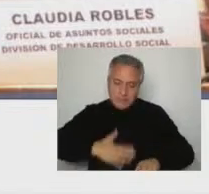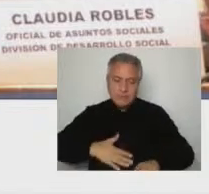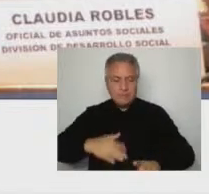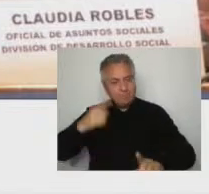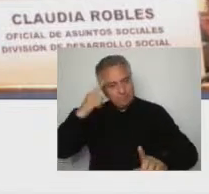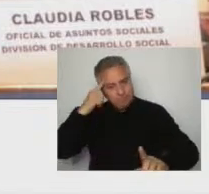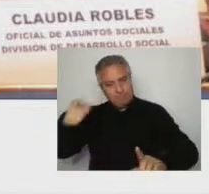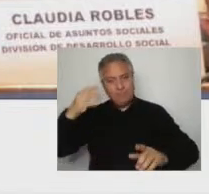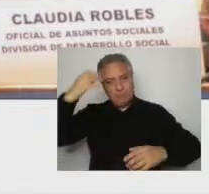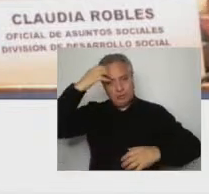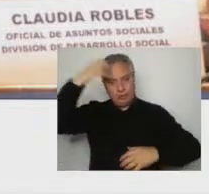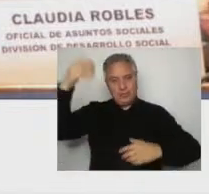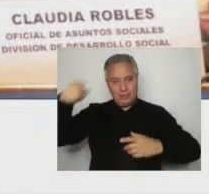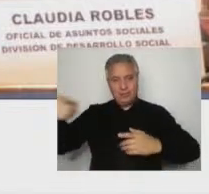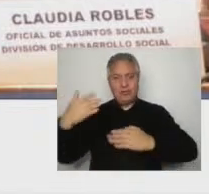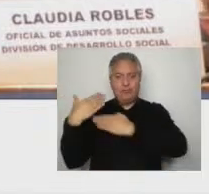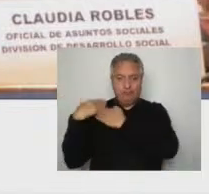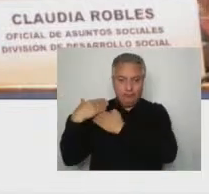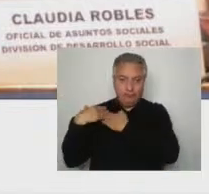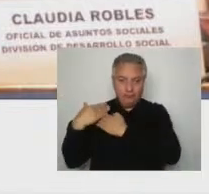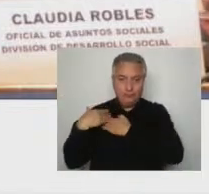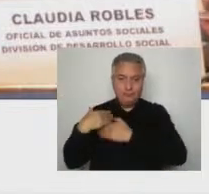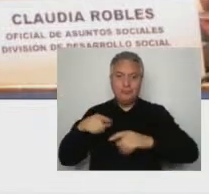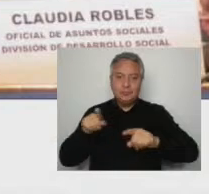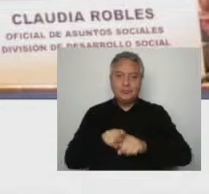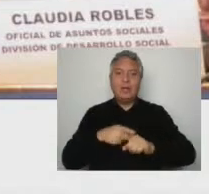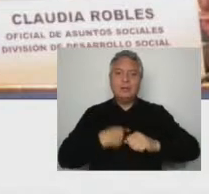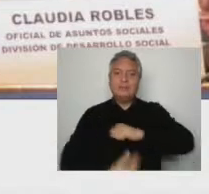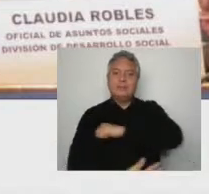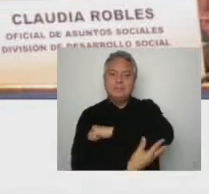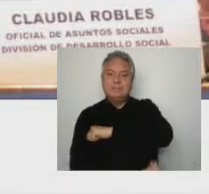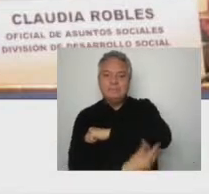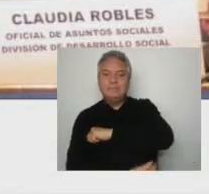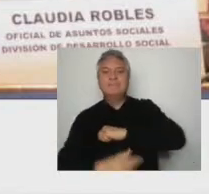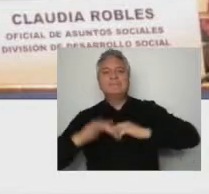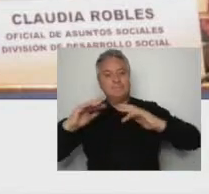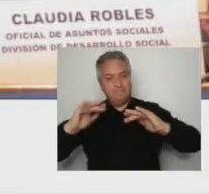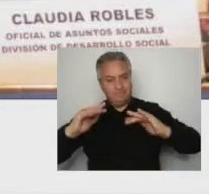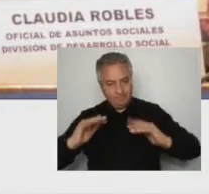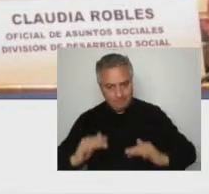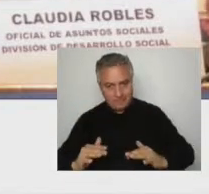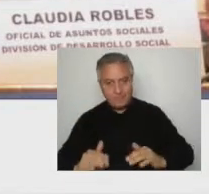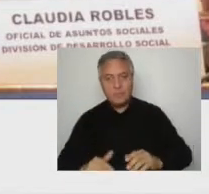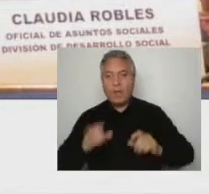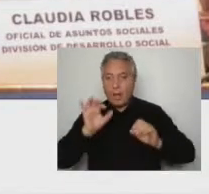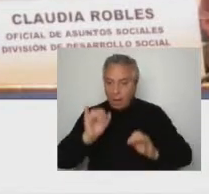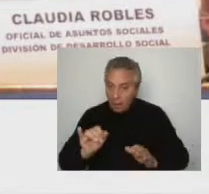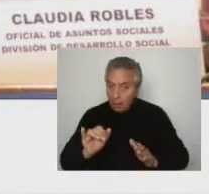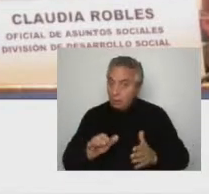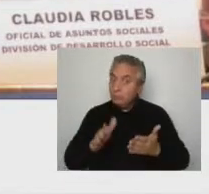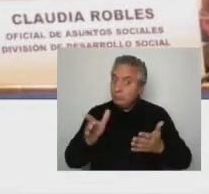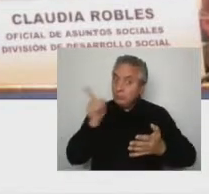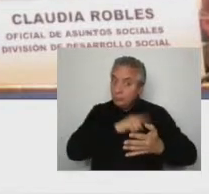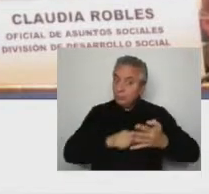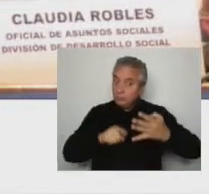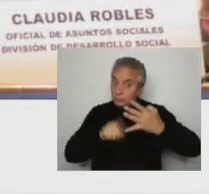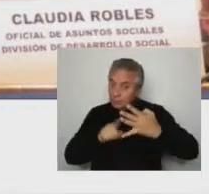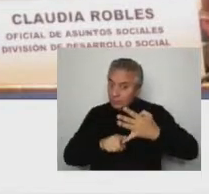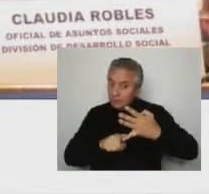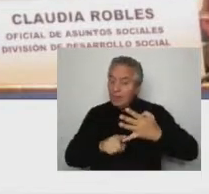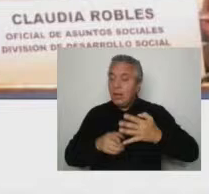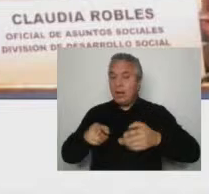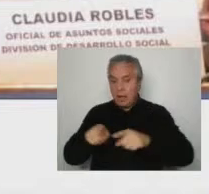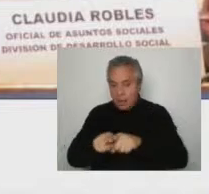objectives that the state caters for, such as the alleviation or eradication of poverty and redistribution or